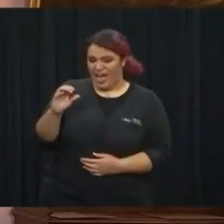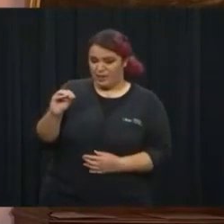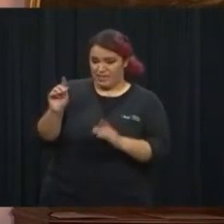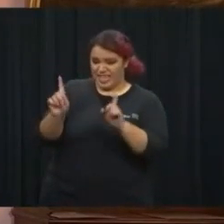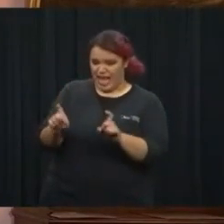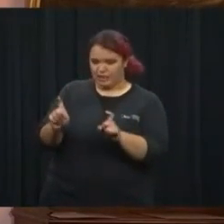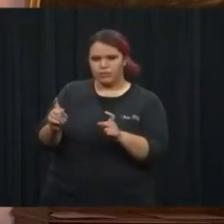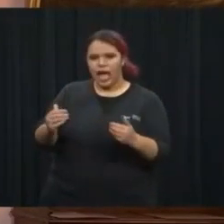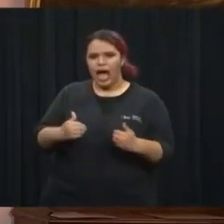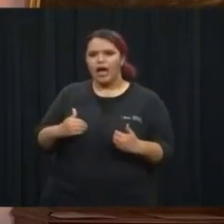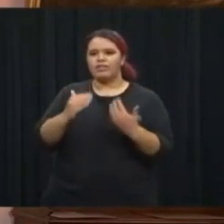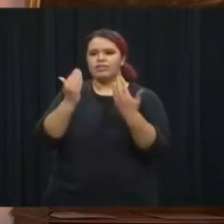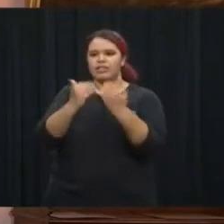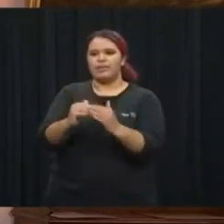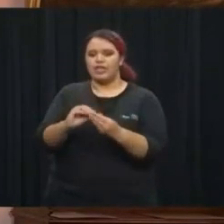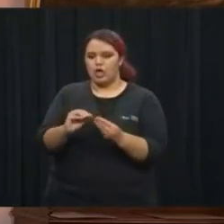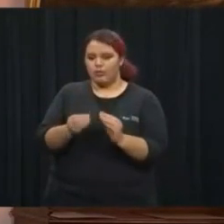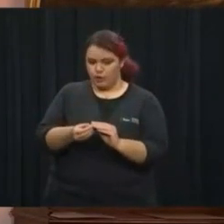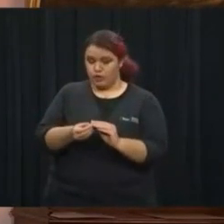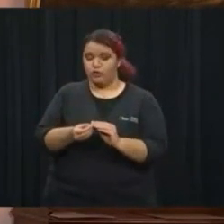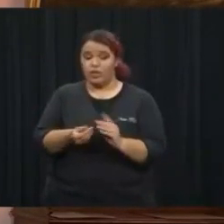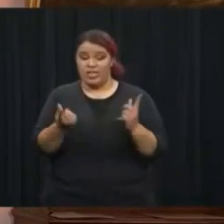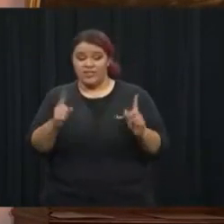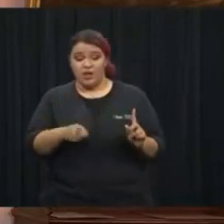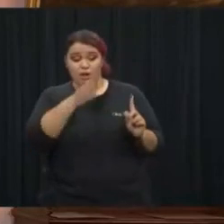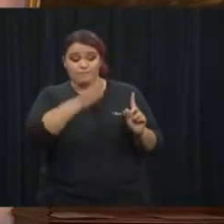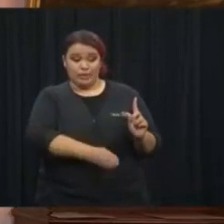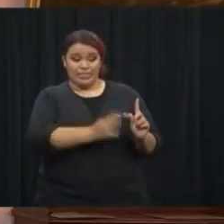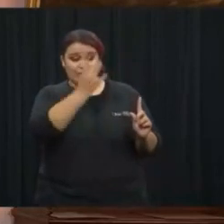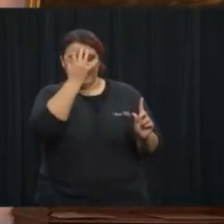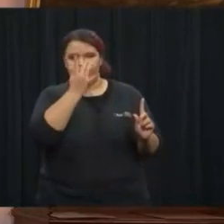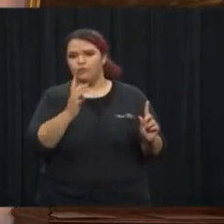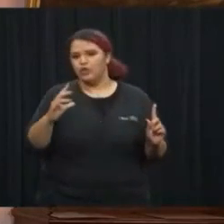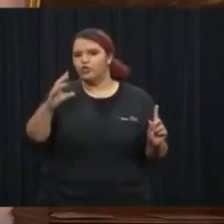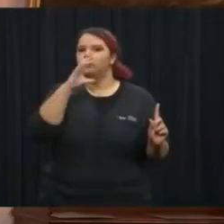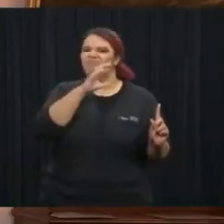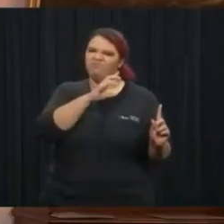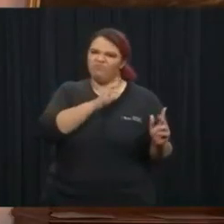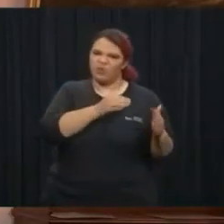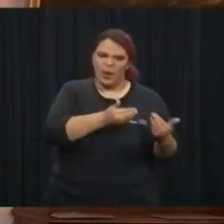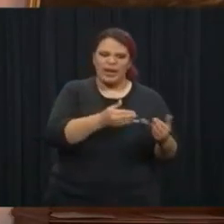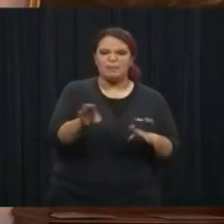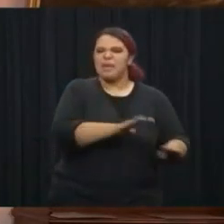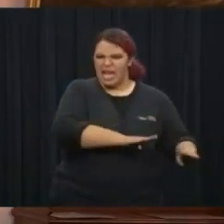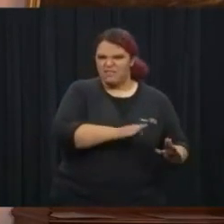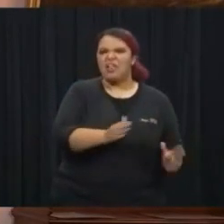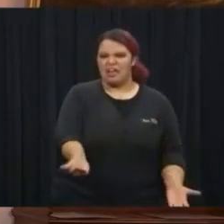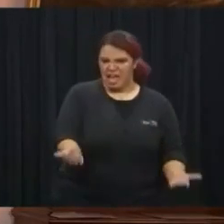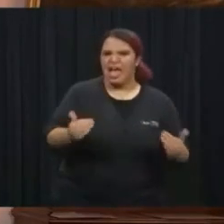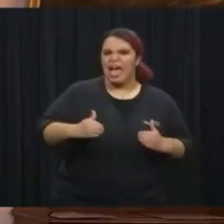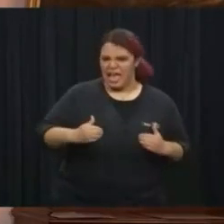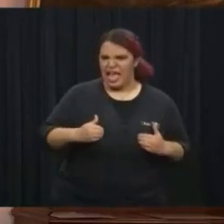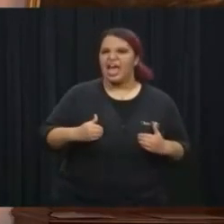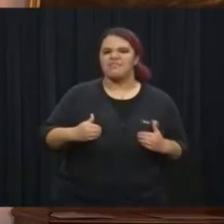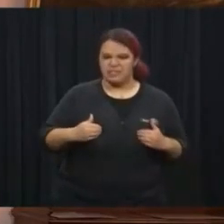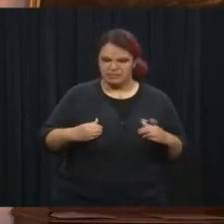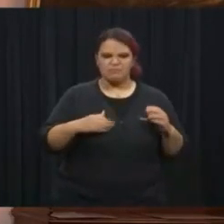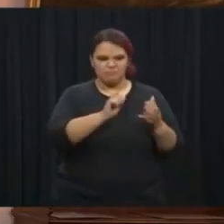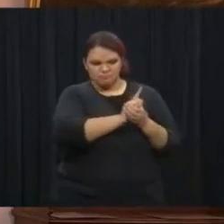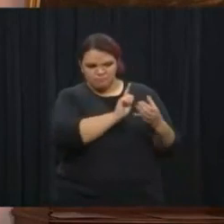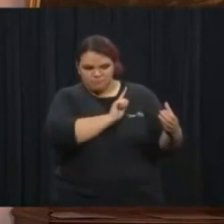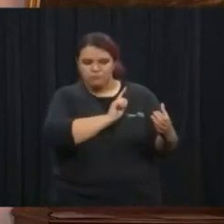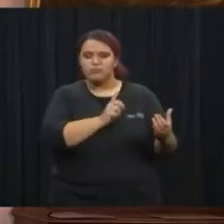as prophylaxis for malaria. There's a limited supply of it. And similarly, again, we're talking, this is a